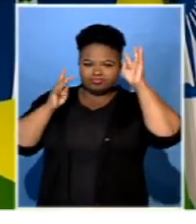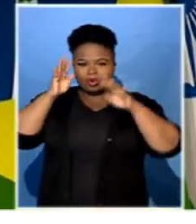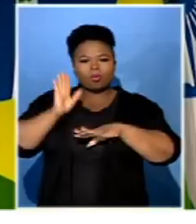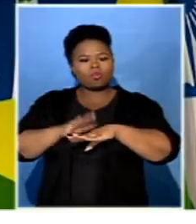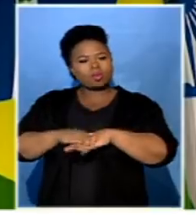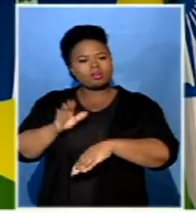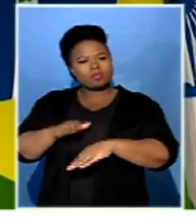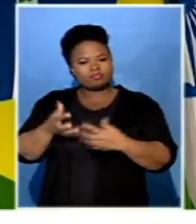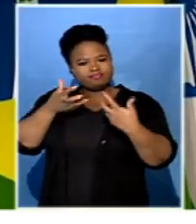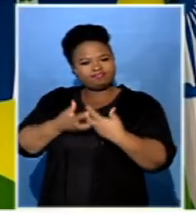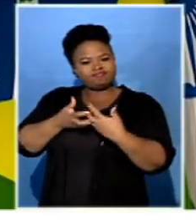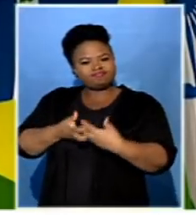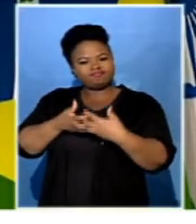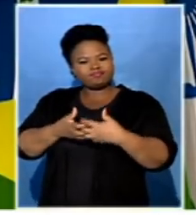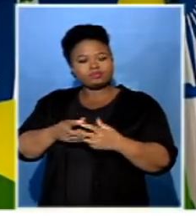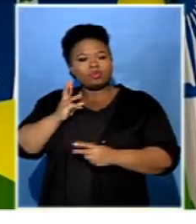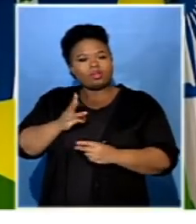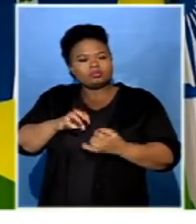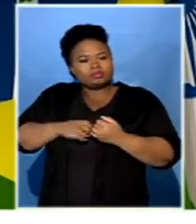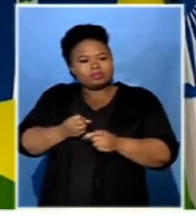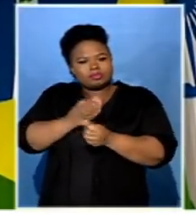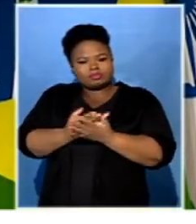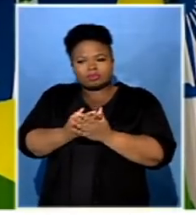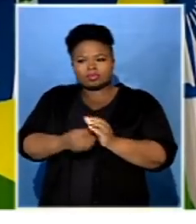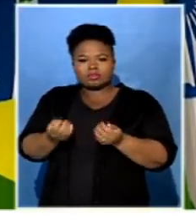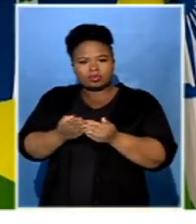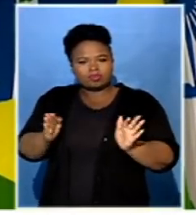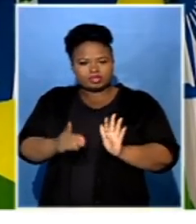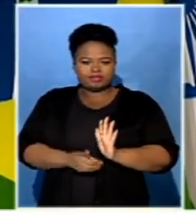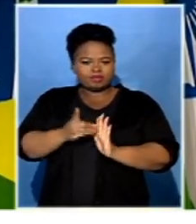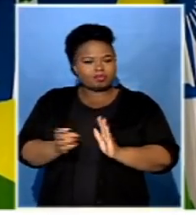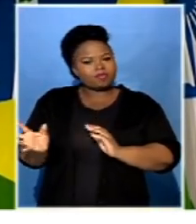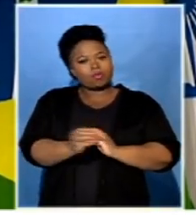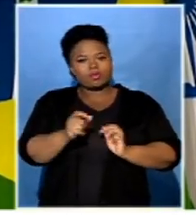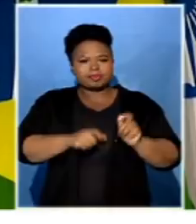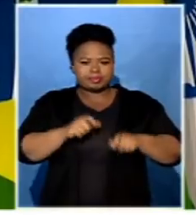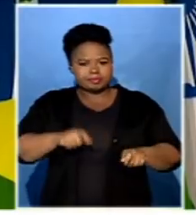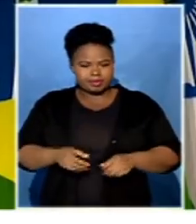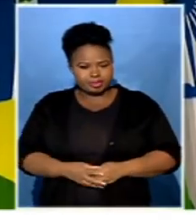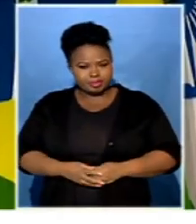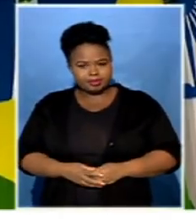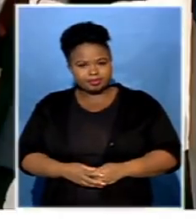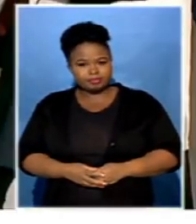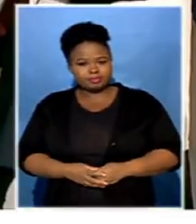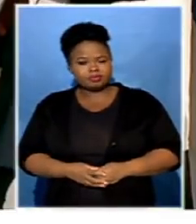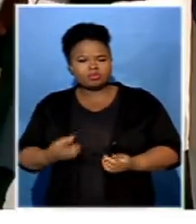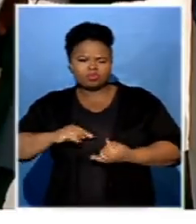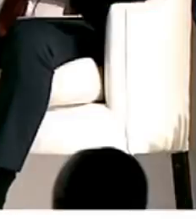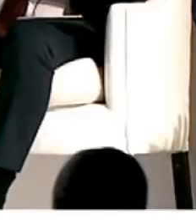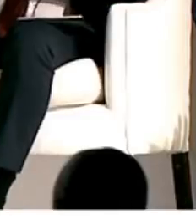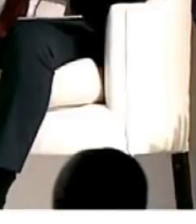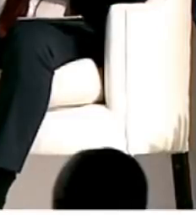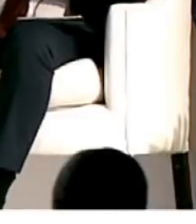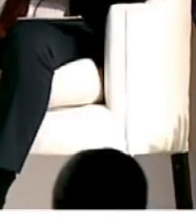innovation-driven, coordinated, green and open development for all. We will step up efforts